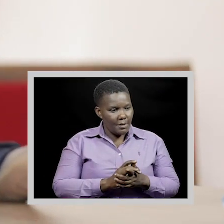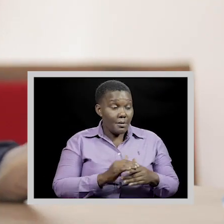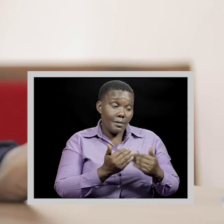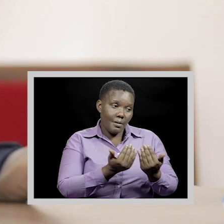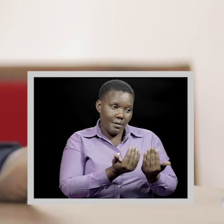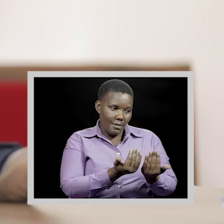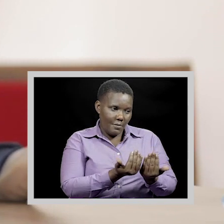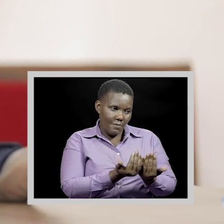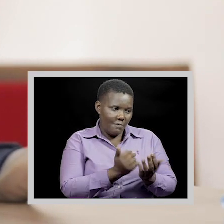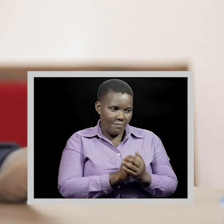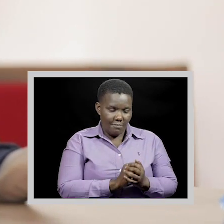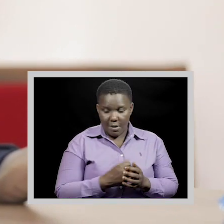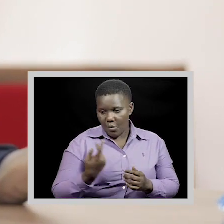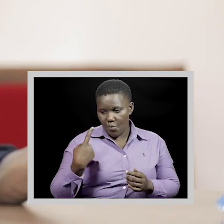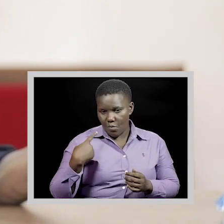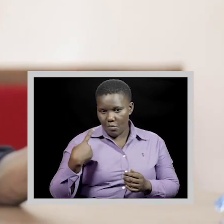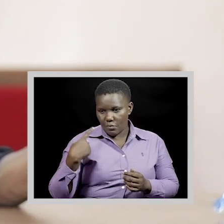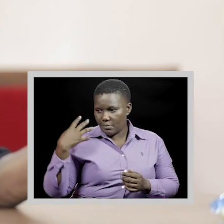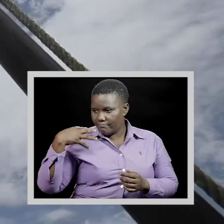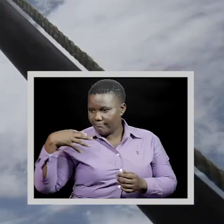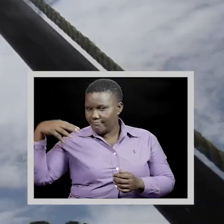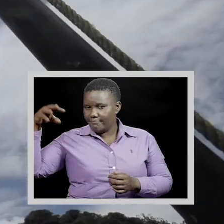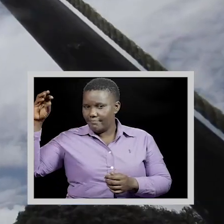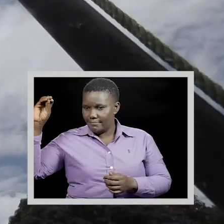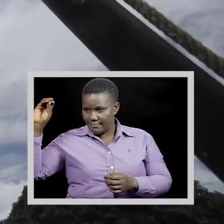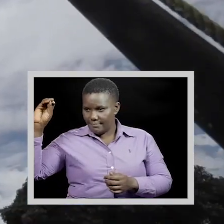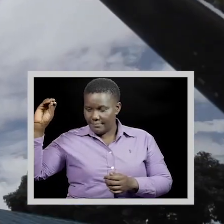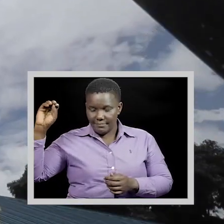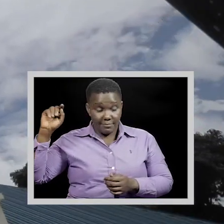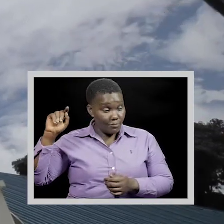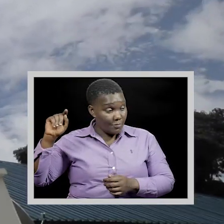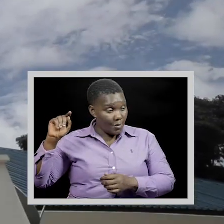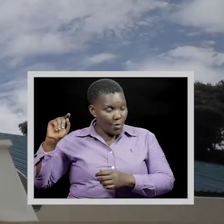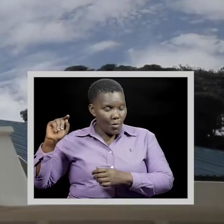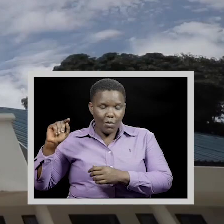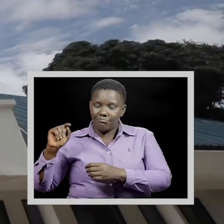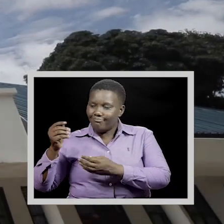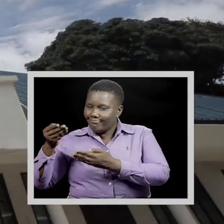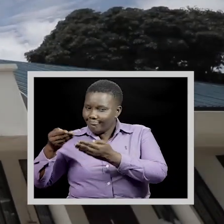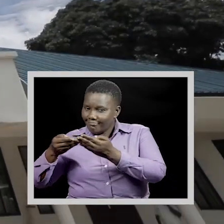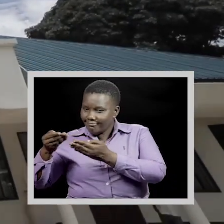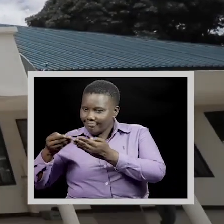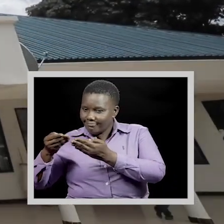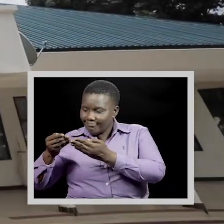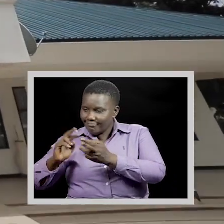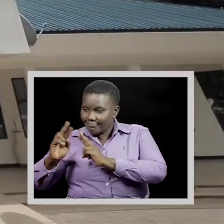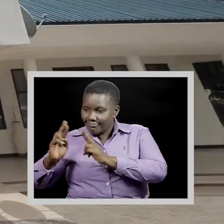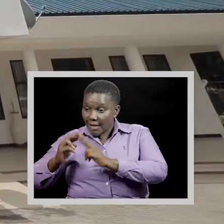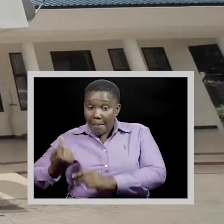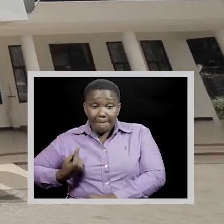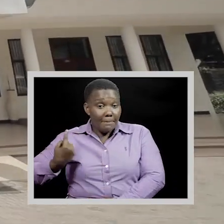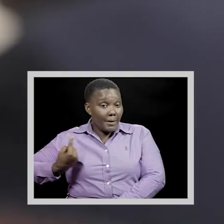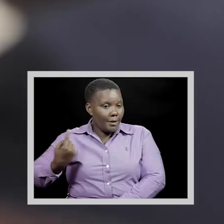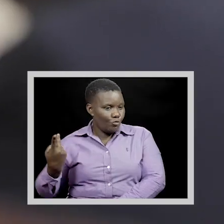Mheshimiwa, kwa ridhaa ya mahakama, nilikuwa naomba niondoke na mtoto mpaka kwenye ofisi yangu